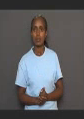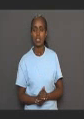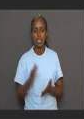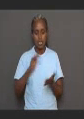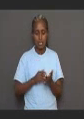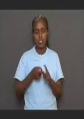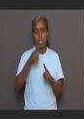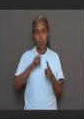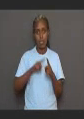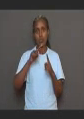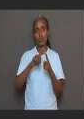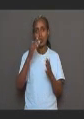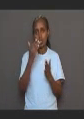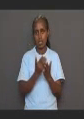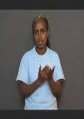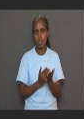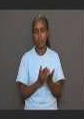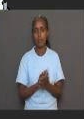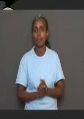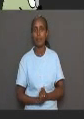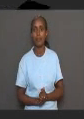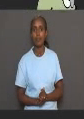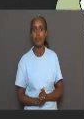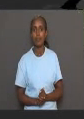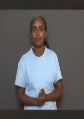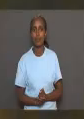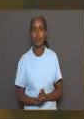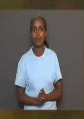Let's get back to our lesson.